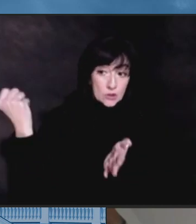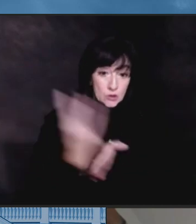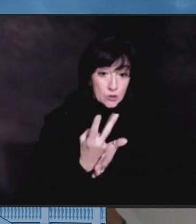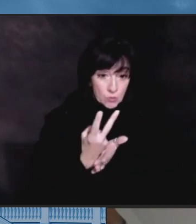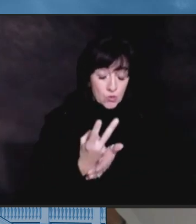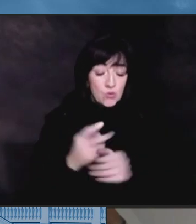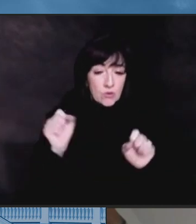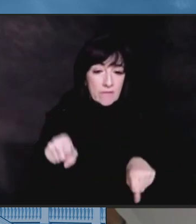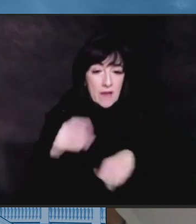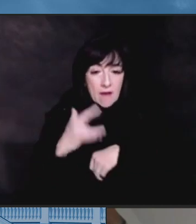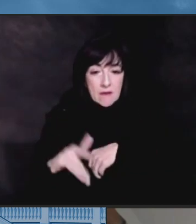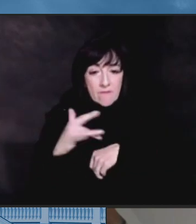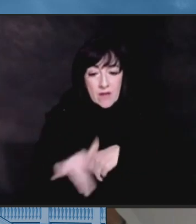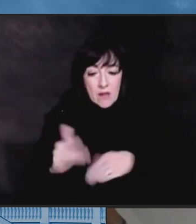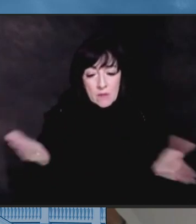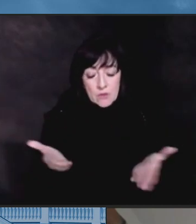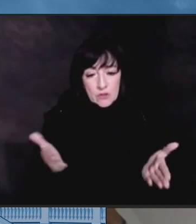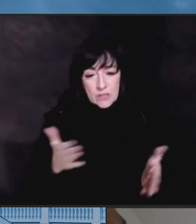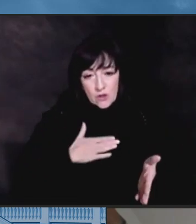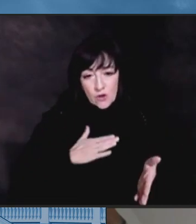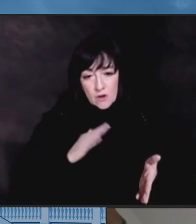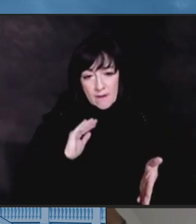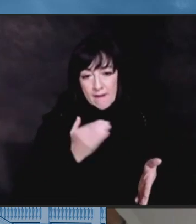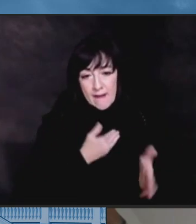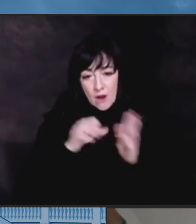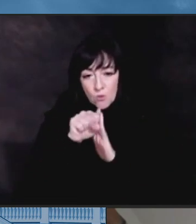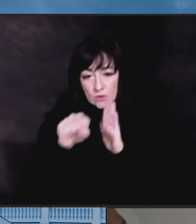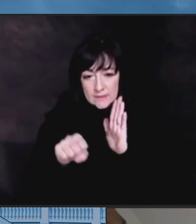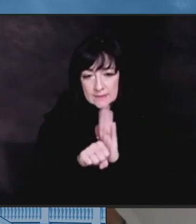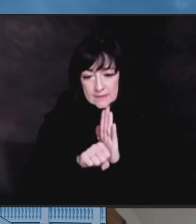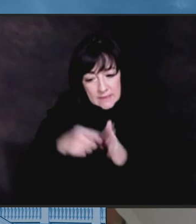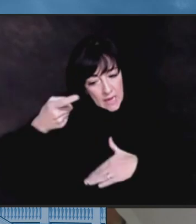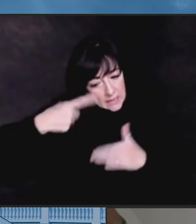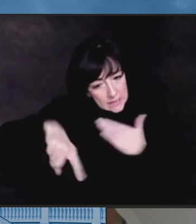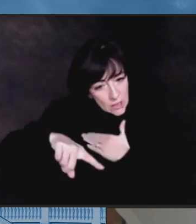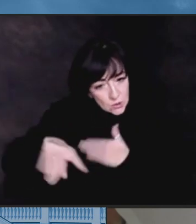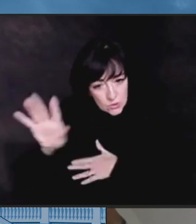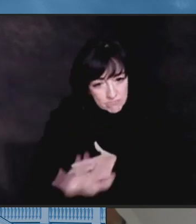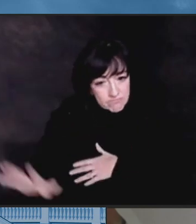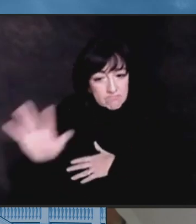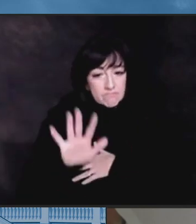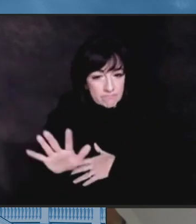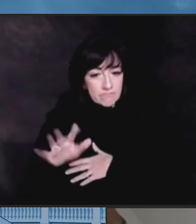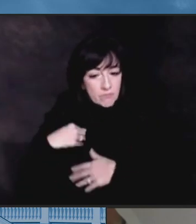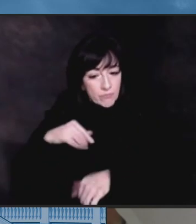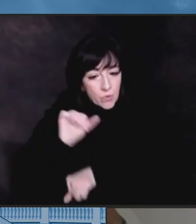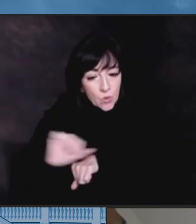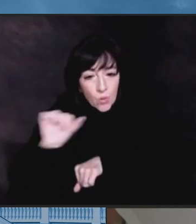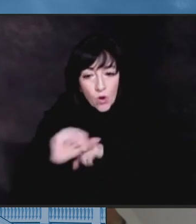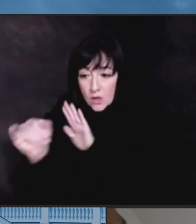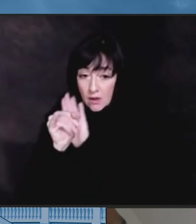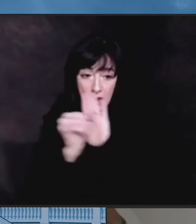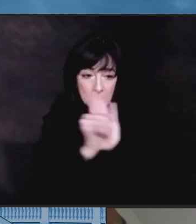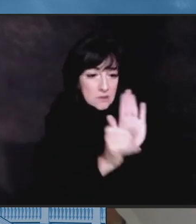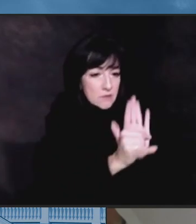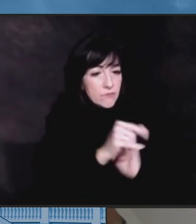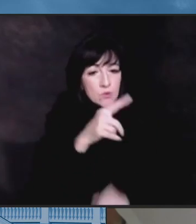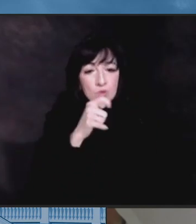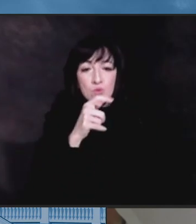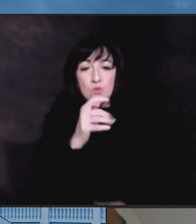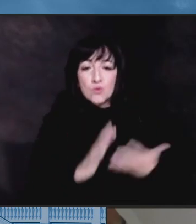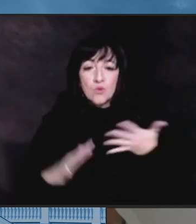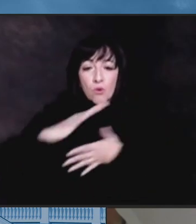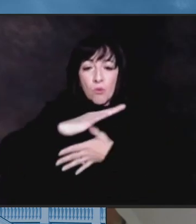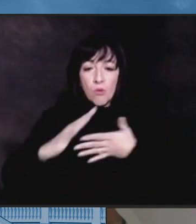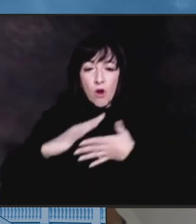state within the next week or so, and we are working hard to identify priorities there for distribution and getting